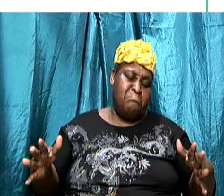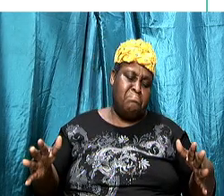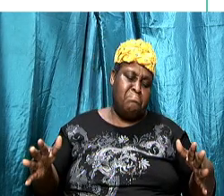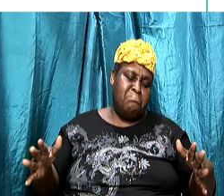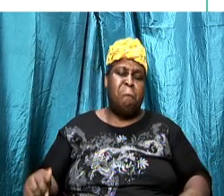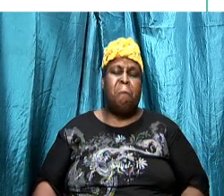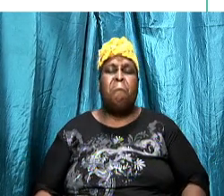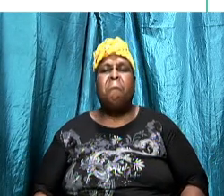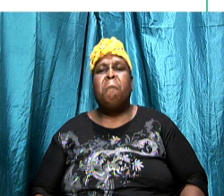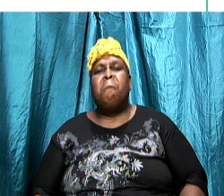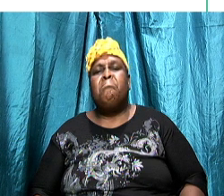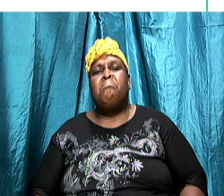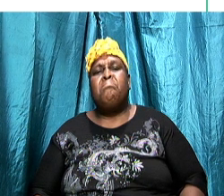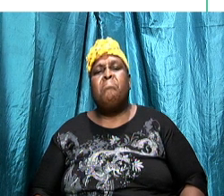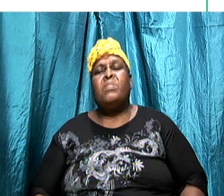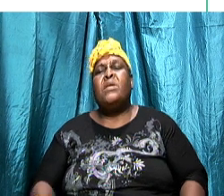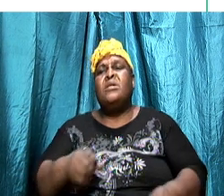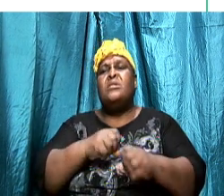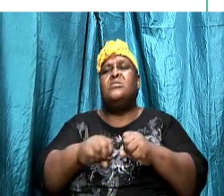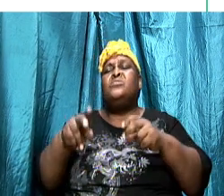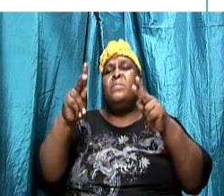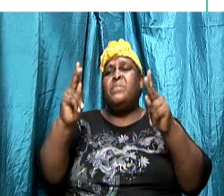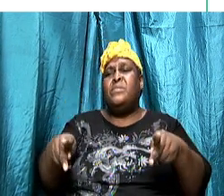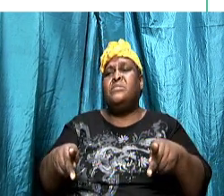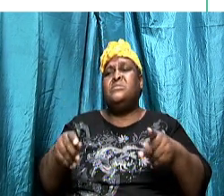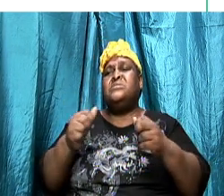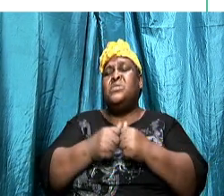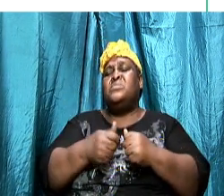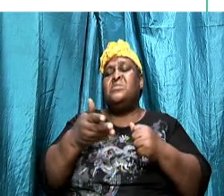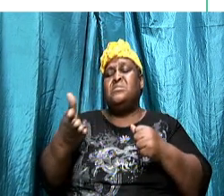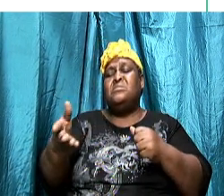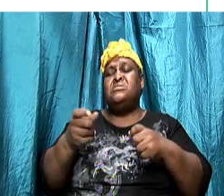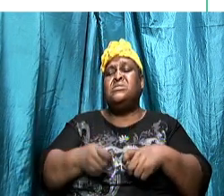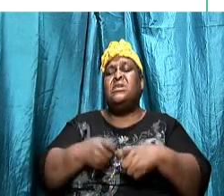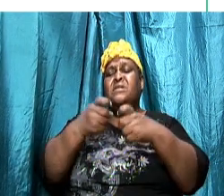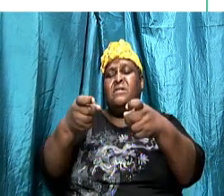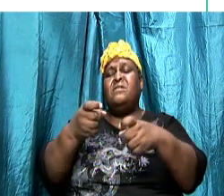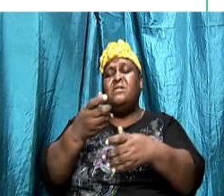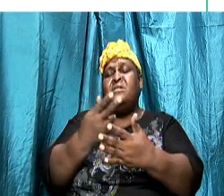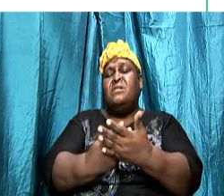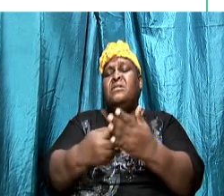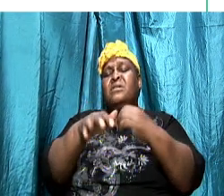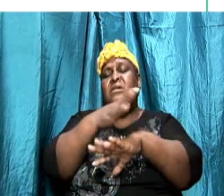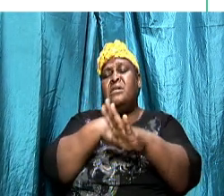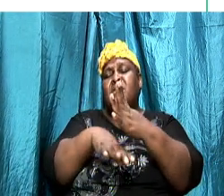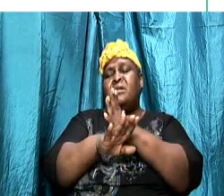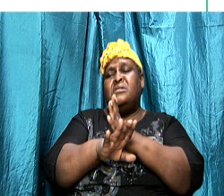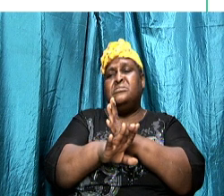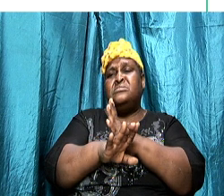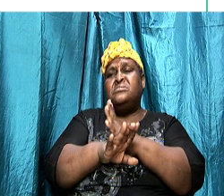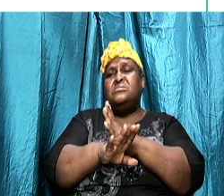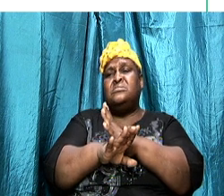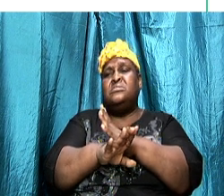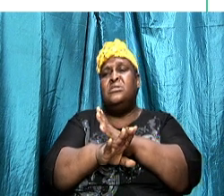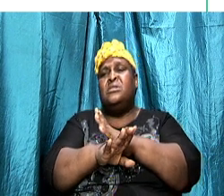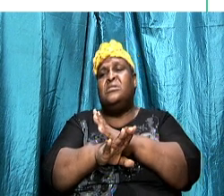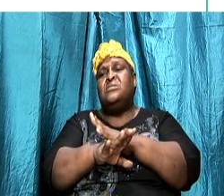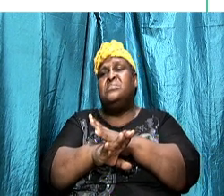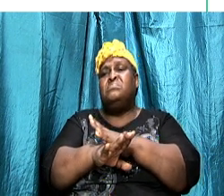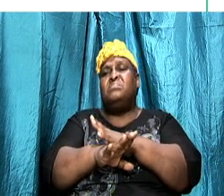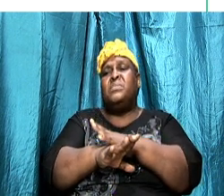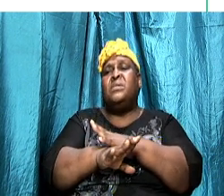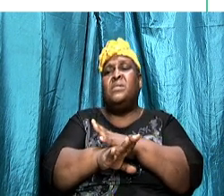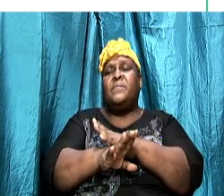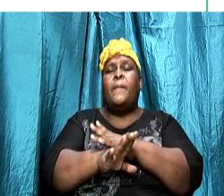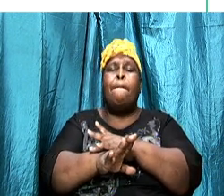permanent. And so a person with this gift is normally to lay hands, or you know,